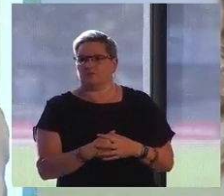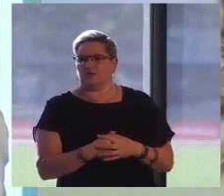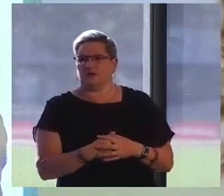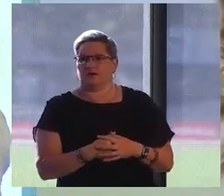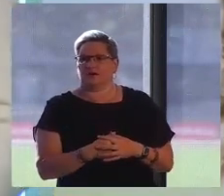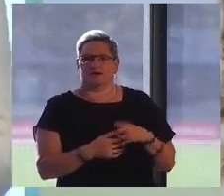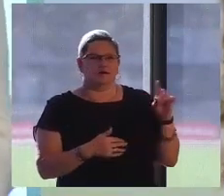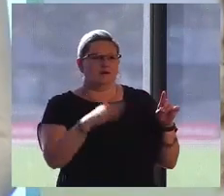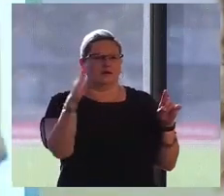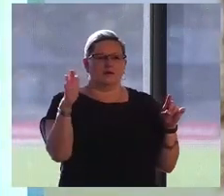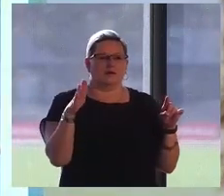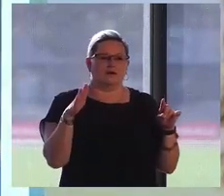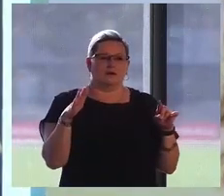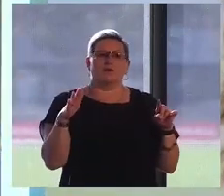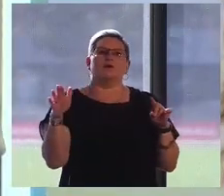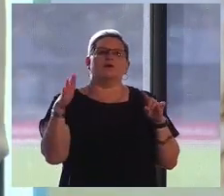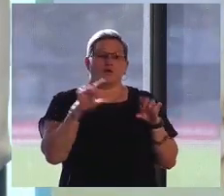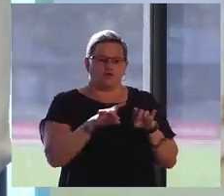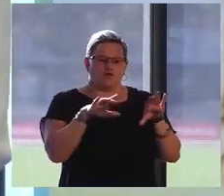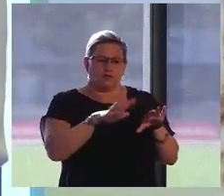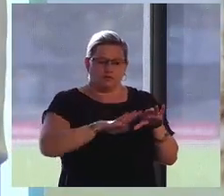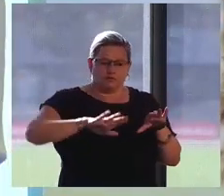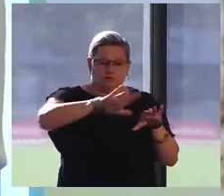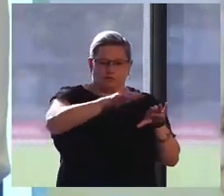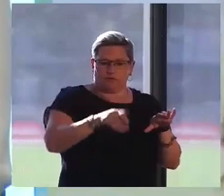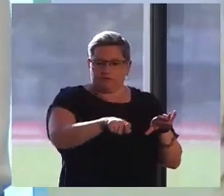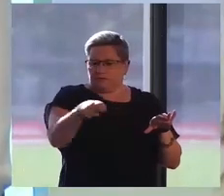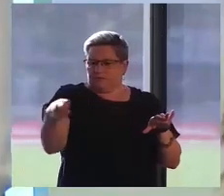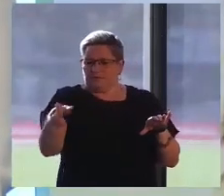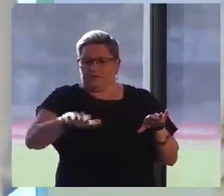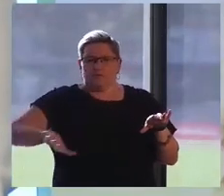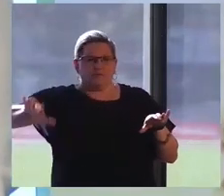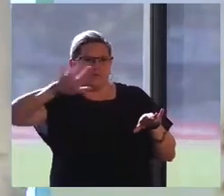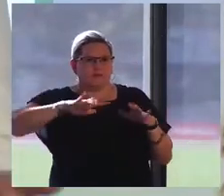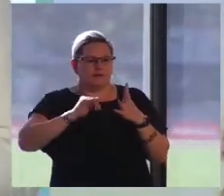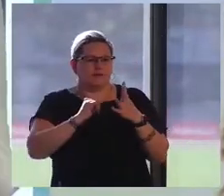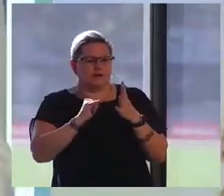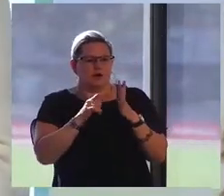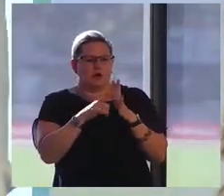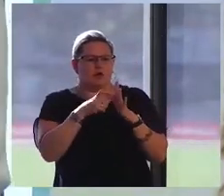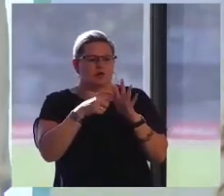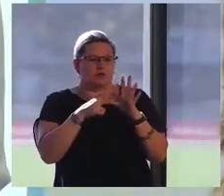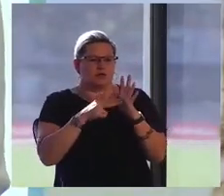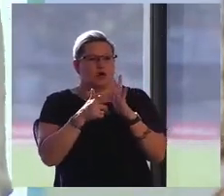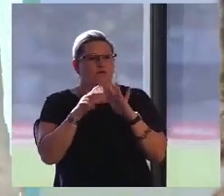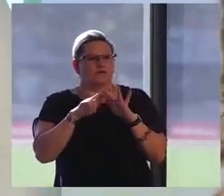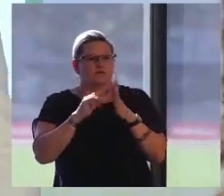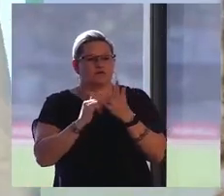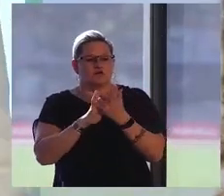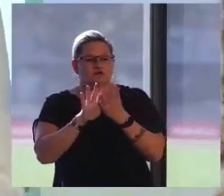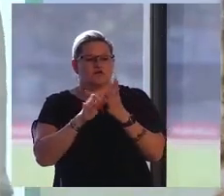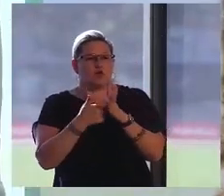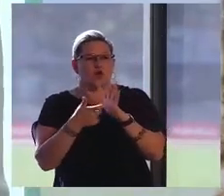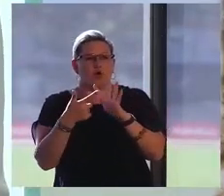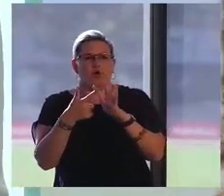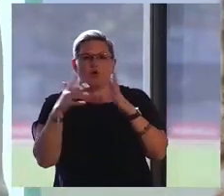wind specifically, this is certainly something that my team and I have been looking at closely and working on with other community organisations that are in those